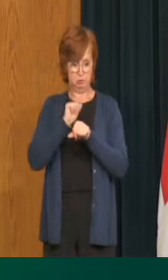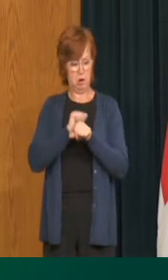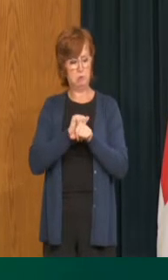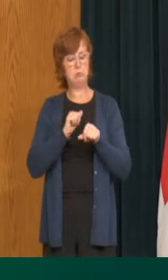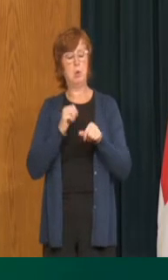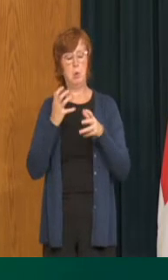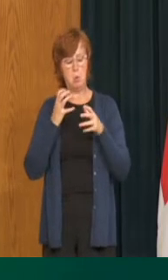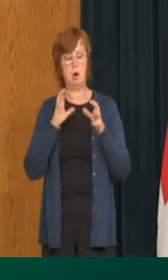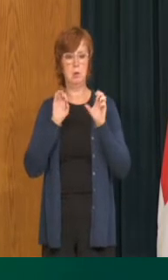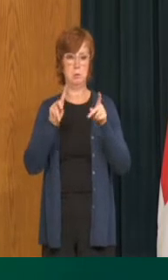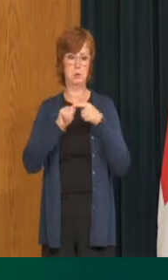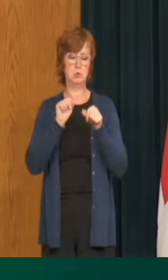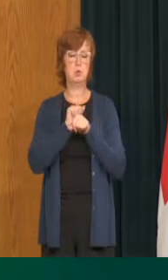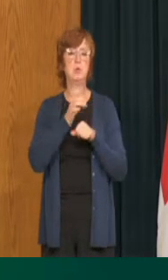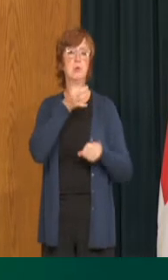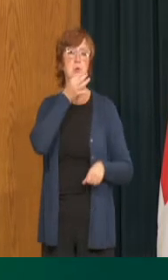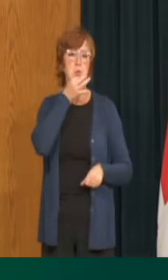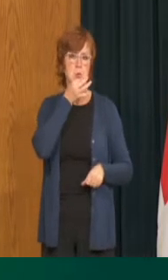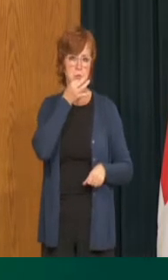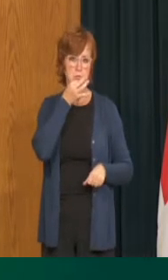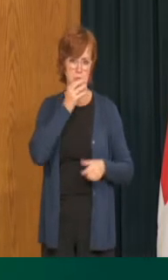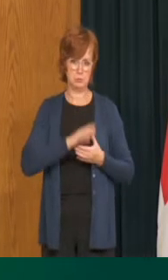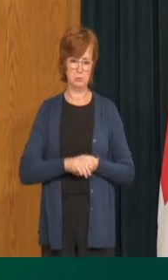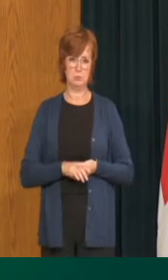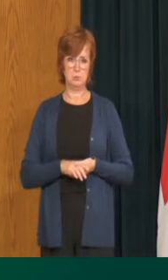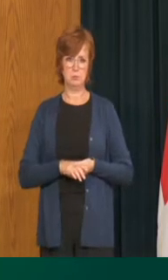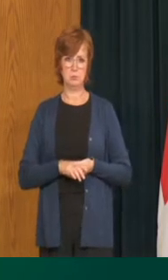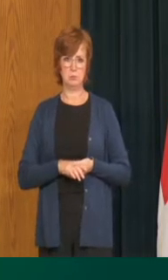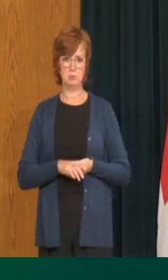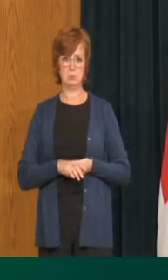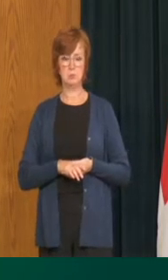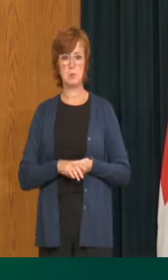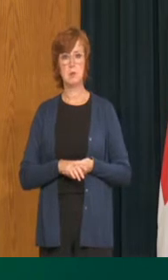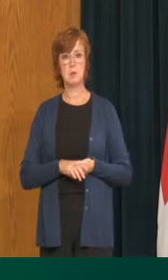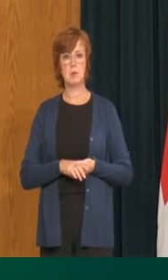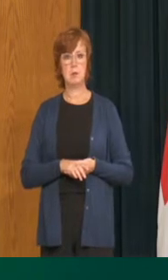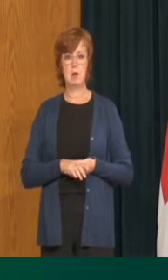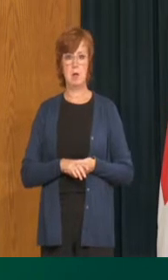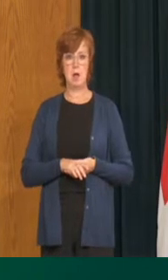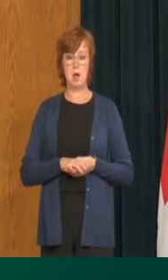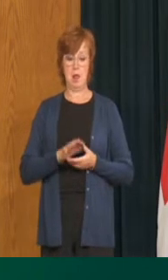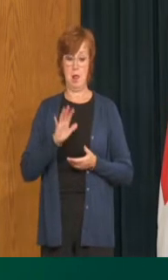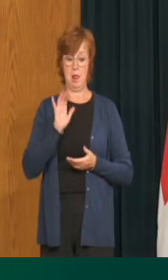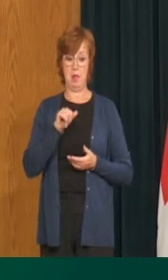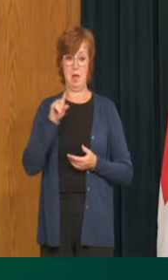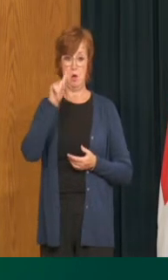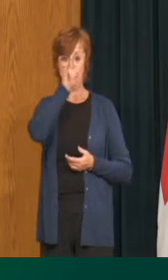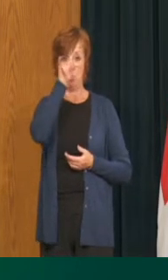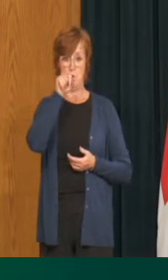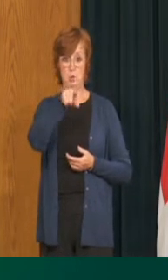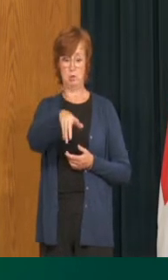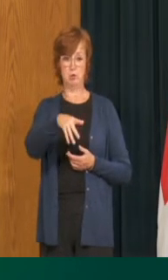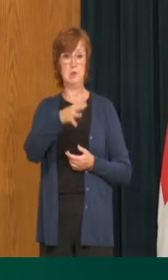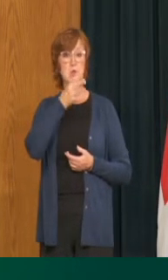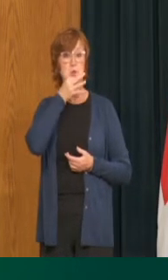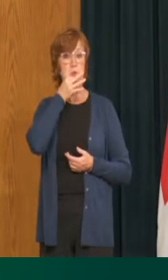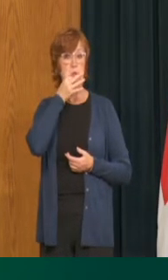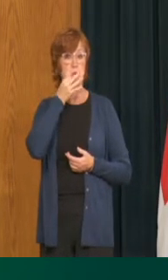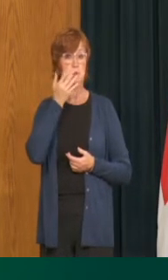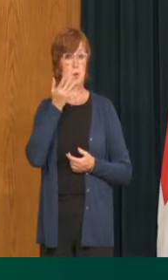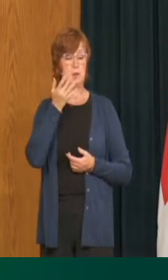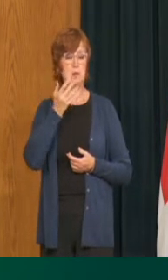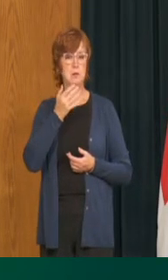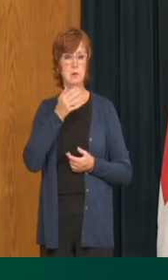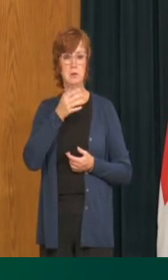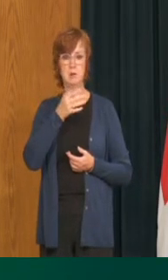to go back to work in the days ahead. Essentially, this is the question that is going to become before the people of the province in the very near future: is who